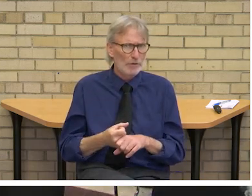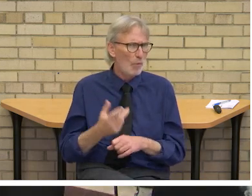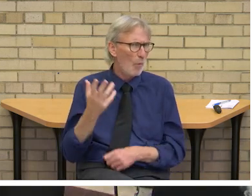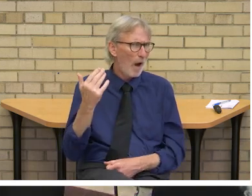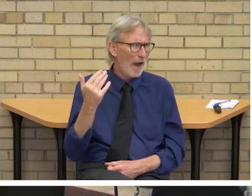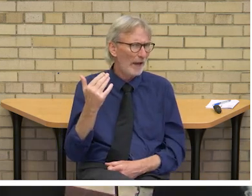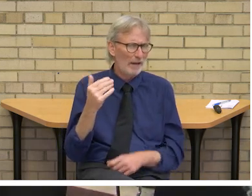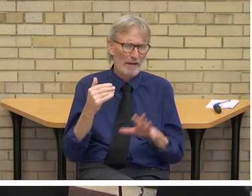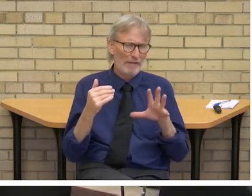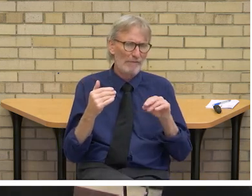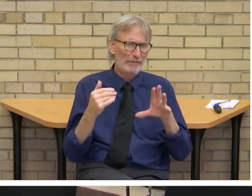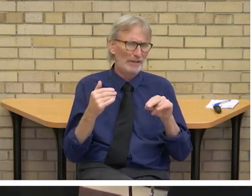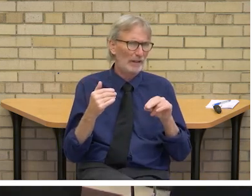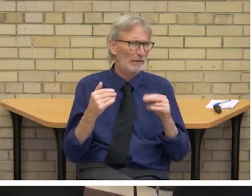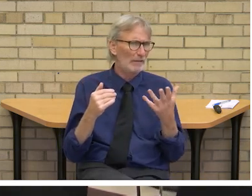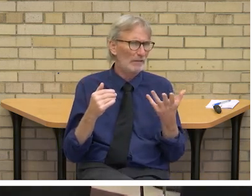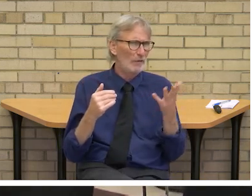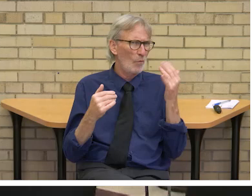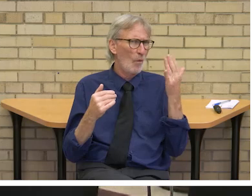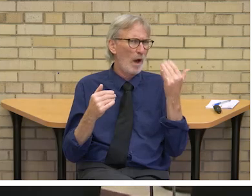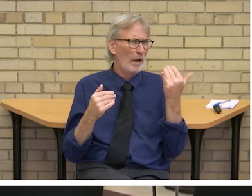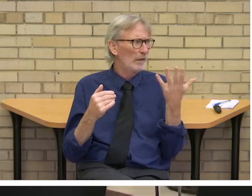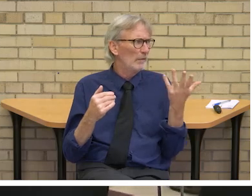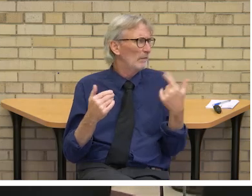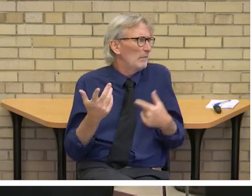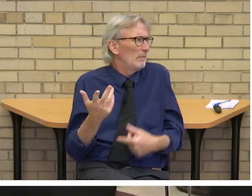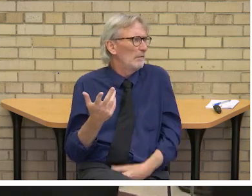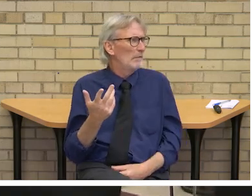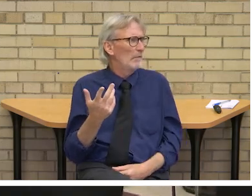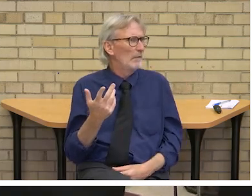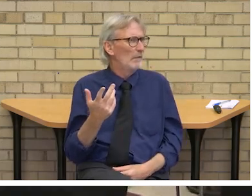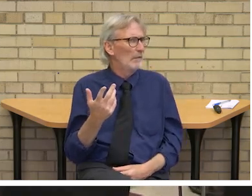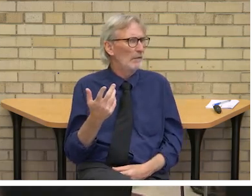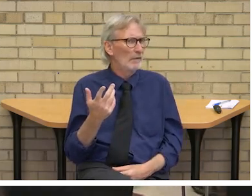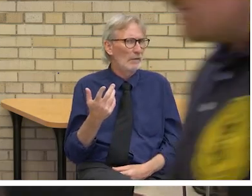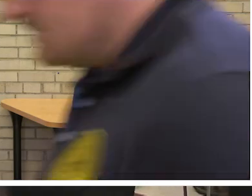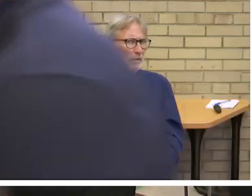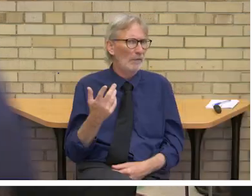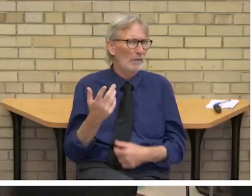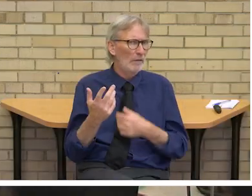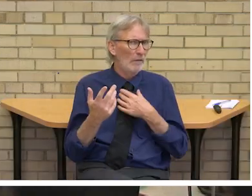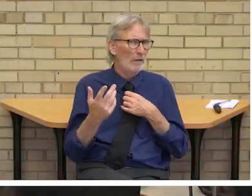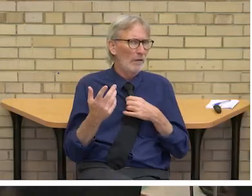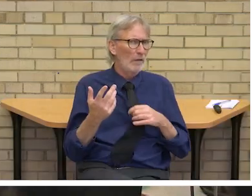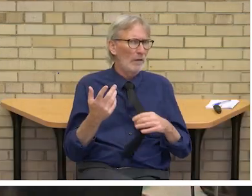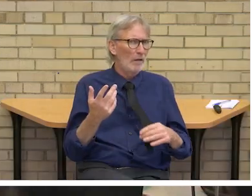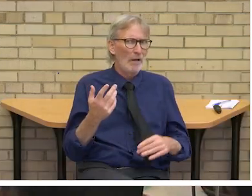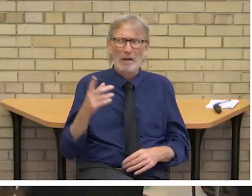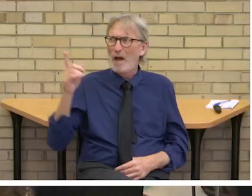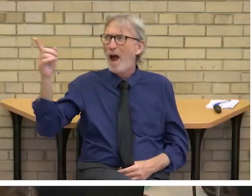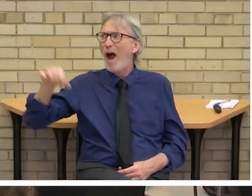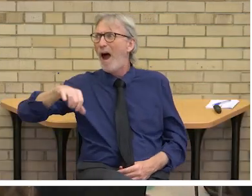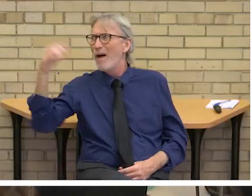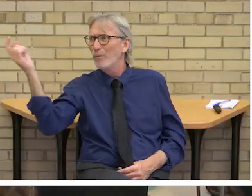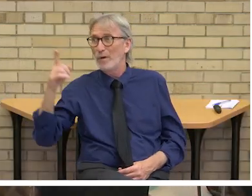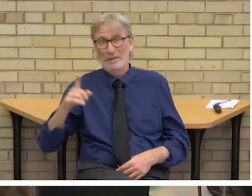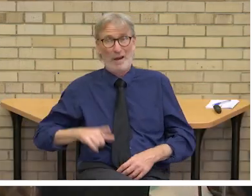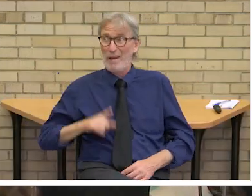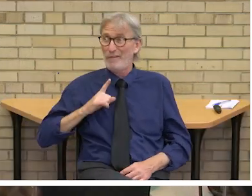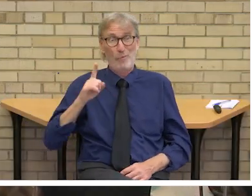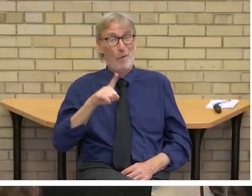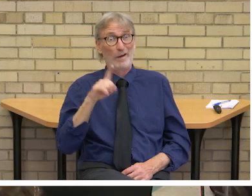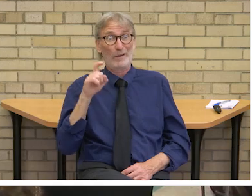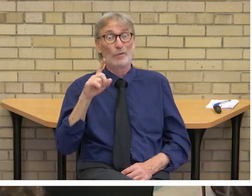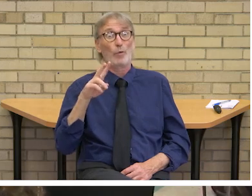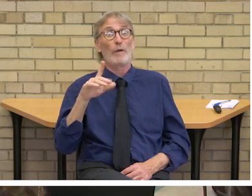Why is that the mark you're using? Gordie Howe Bridge, 125-year lifespan they're looking for.